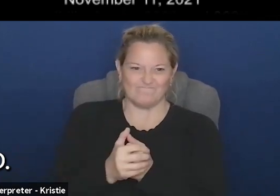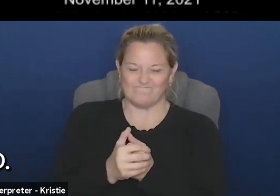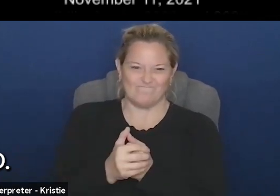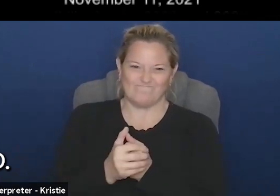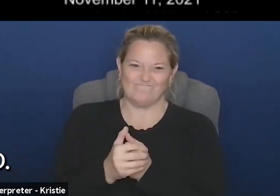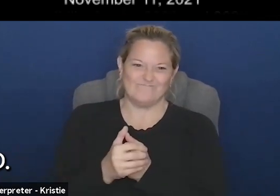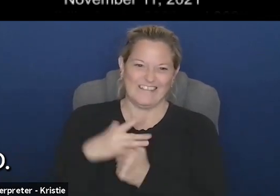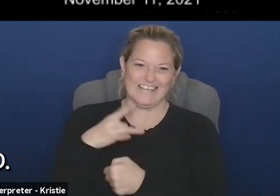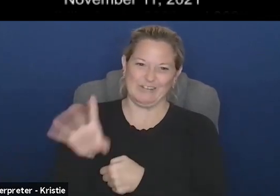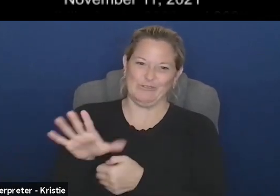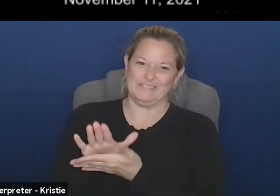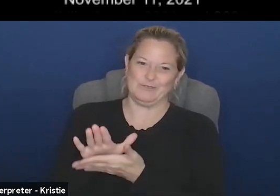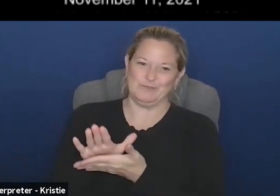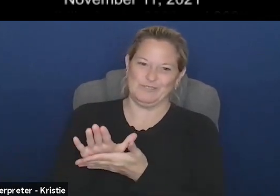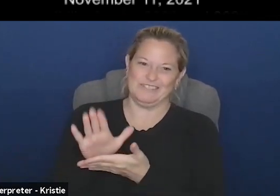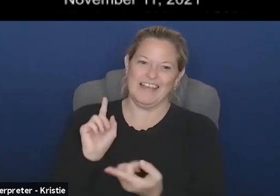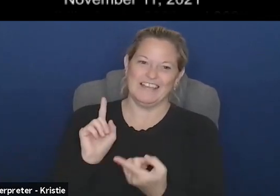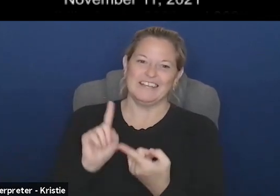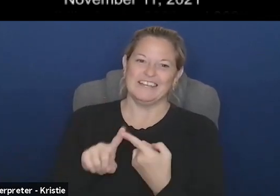my PhD work.